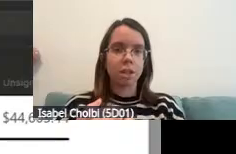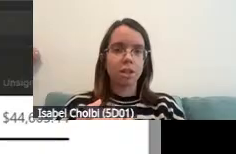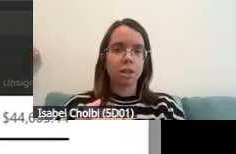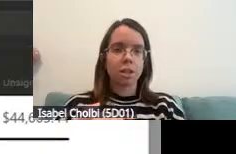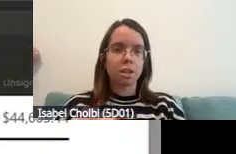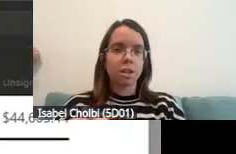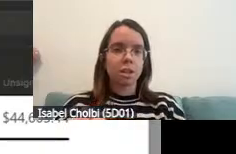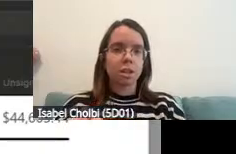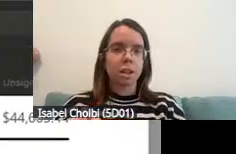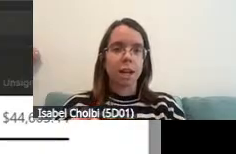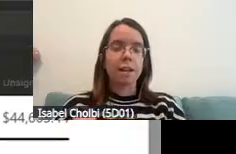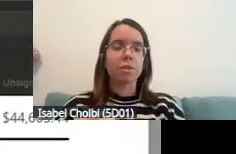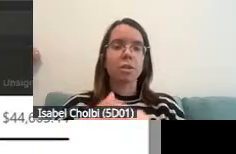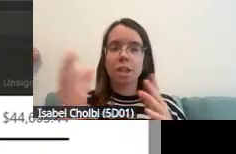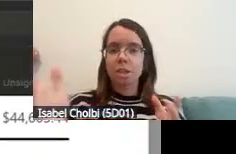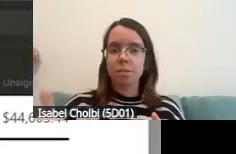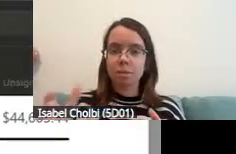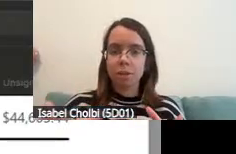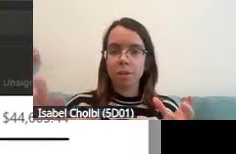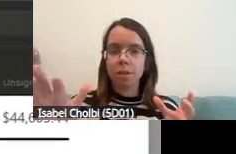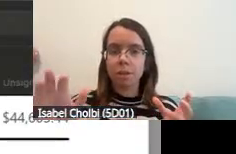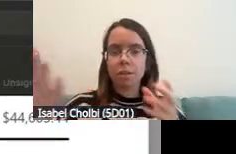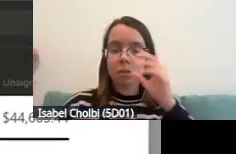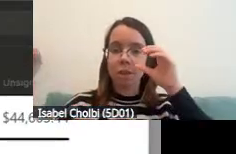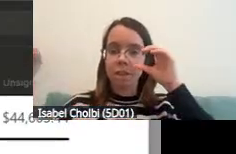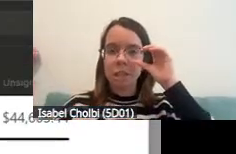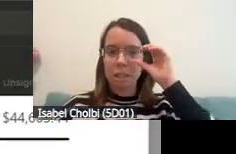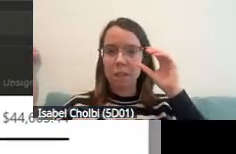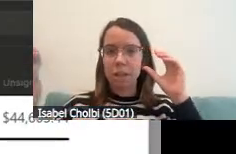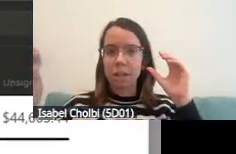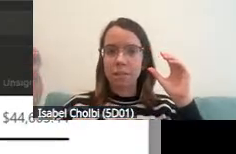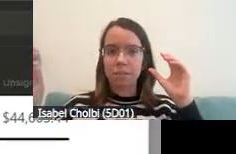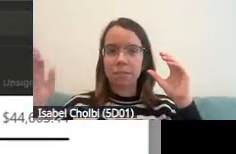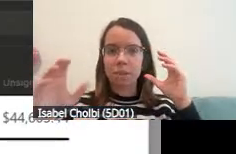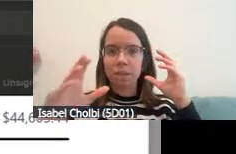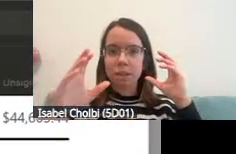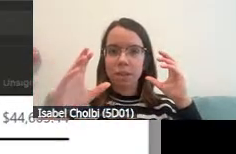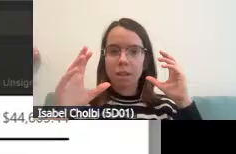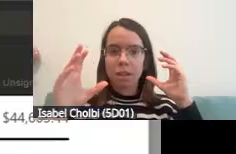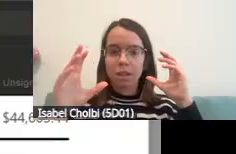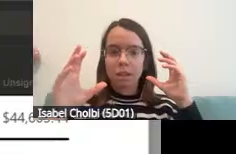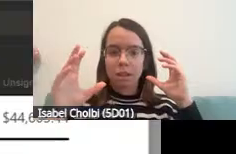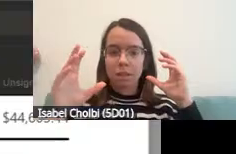vote? Okay, I have one question before we vote, which Mhm. is